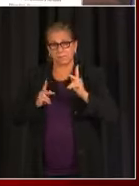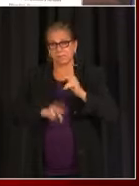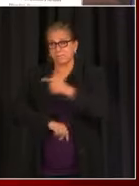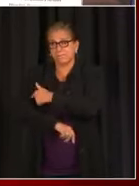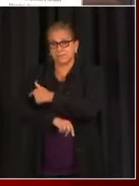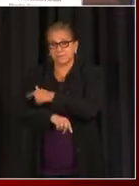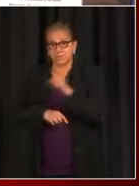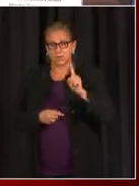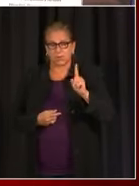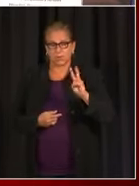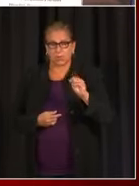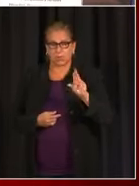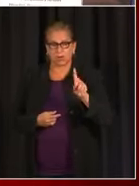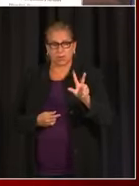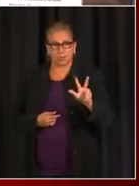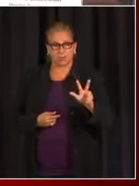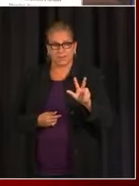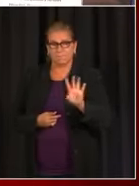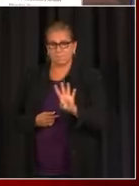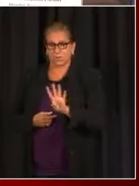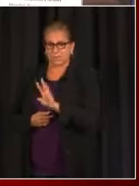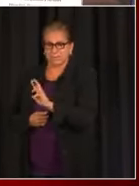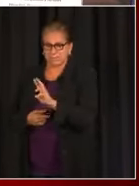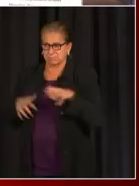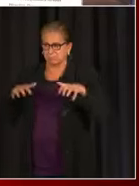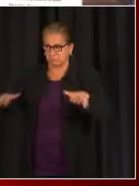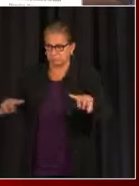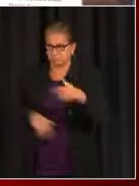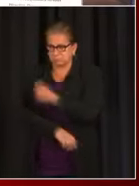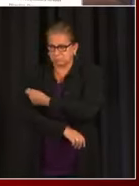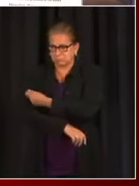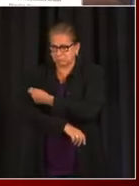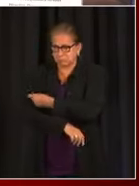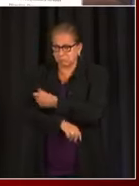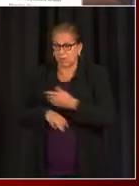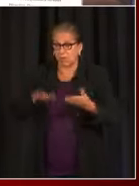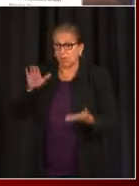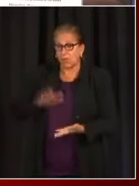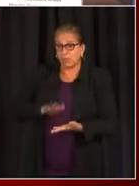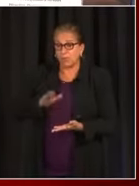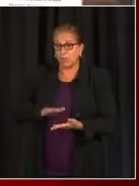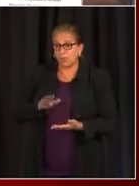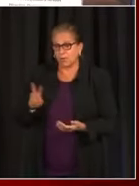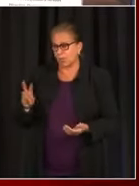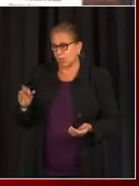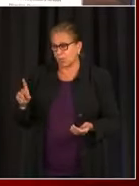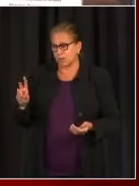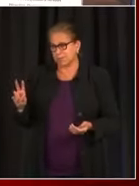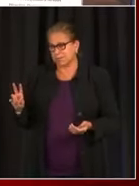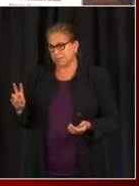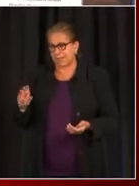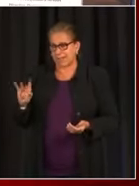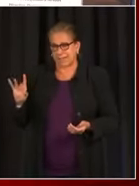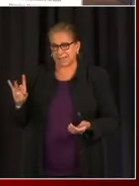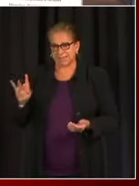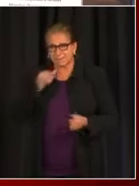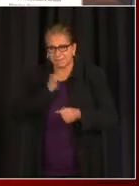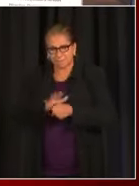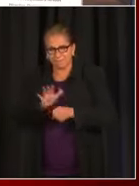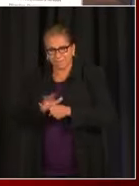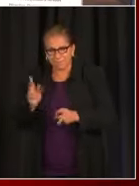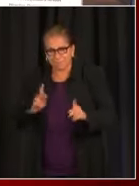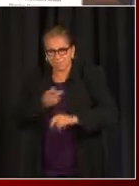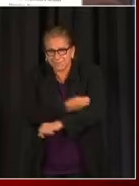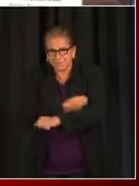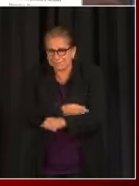3, 4, and 6, and is lowest in wards 7 and 8. Again, driving many of these gaps in coverage